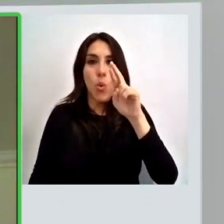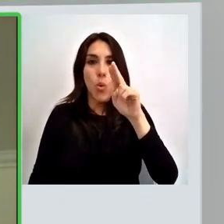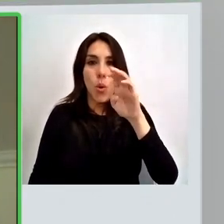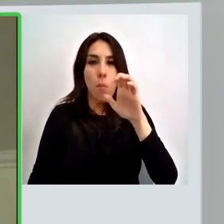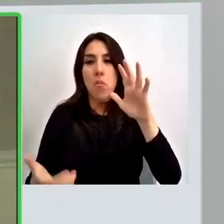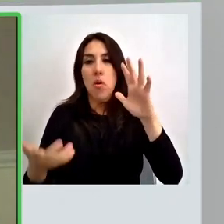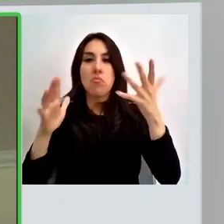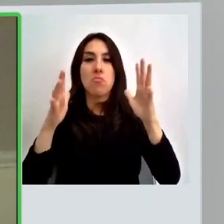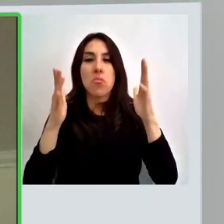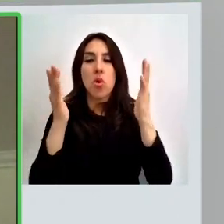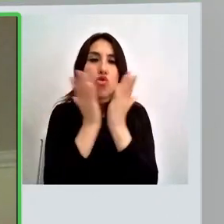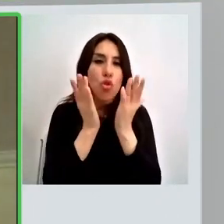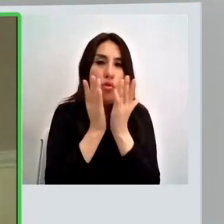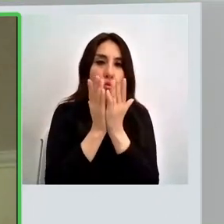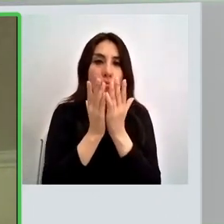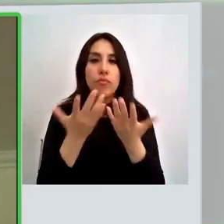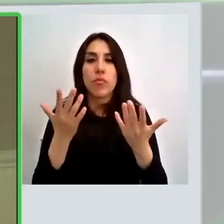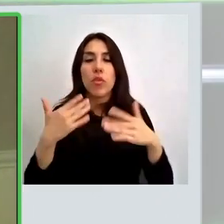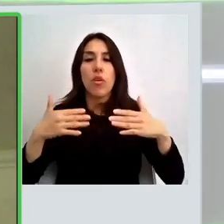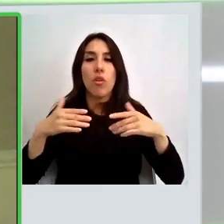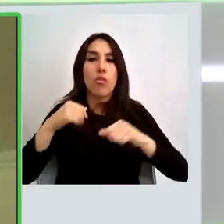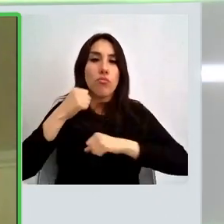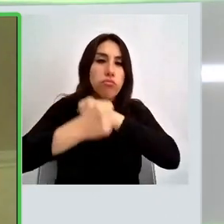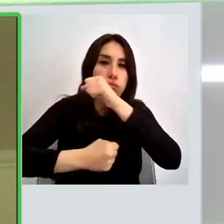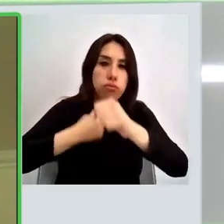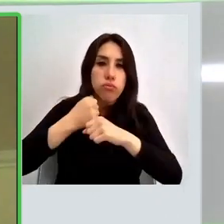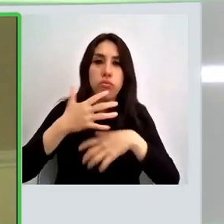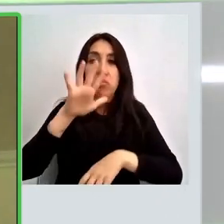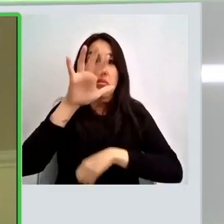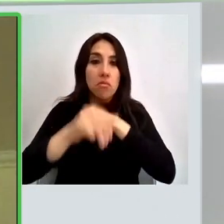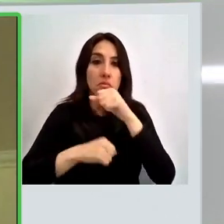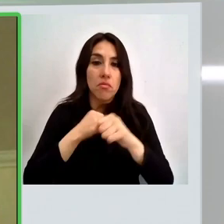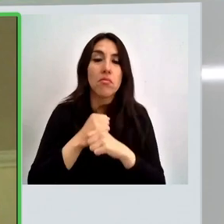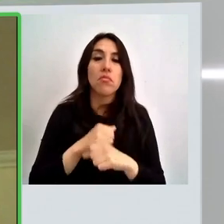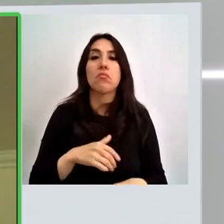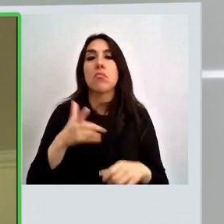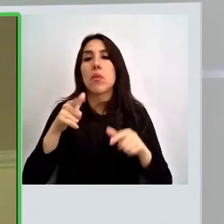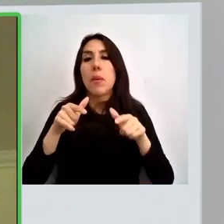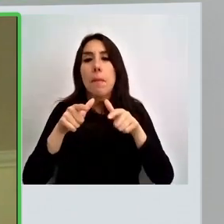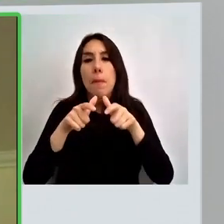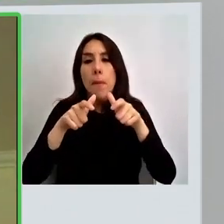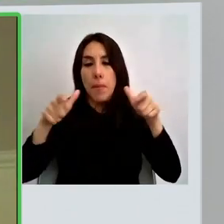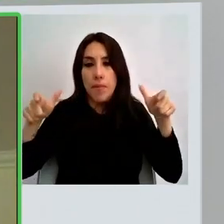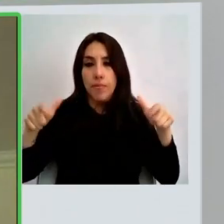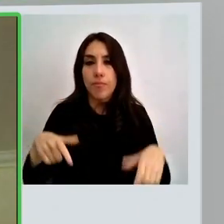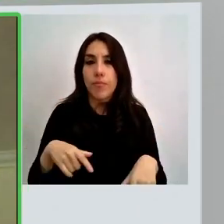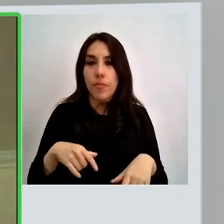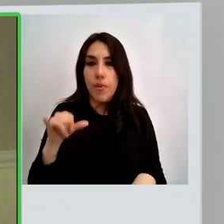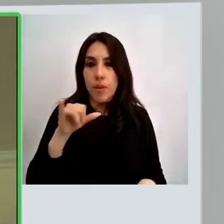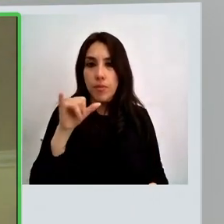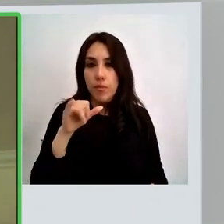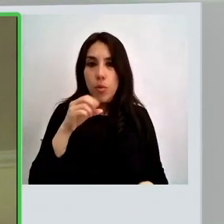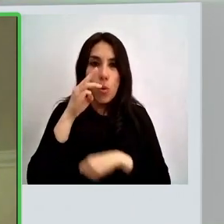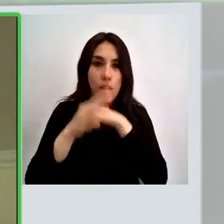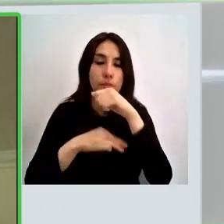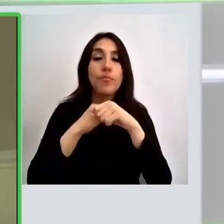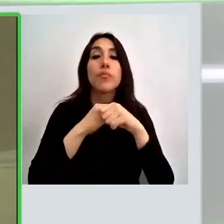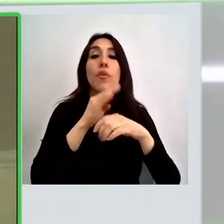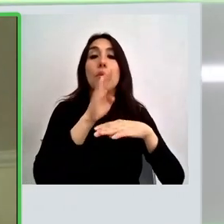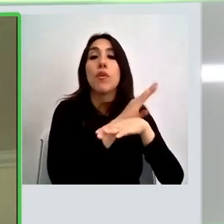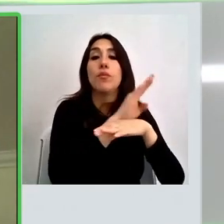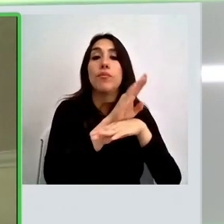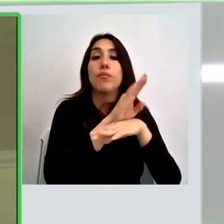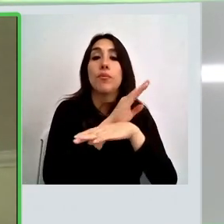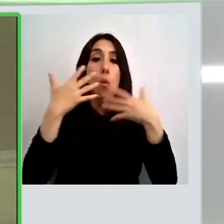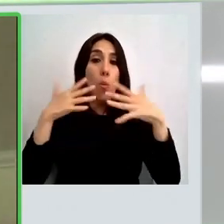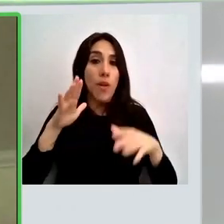size, same general composition. And at the end of 5 years, they looked at those companies that